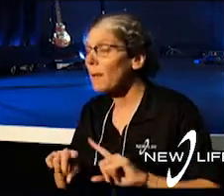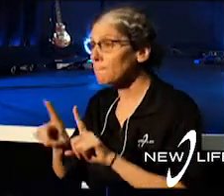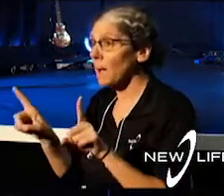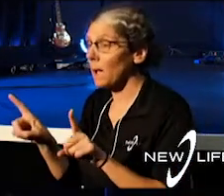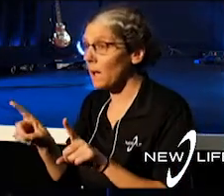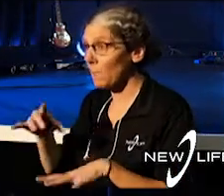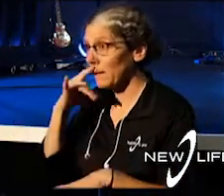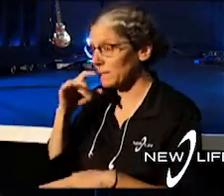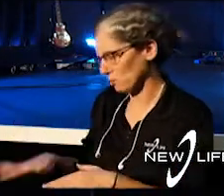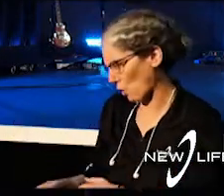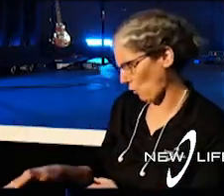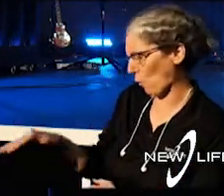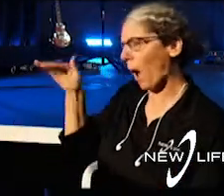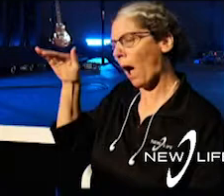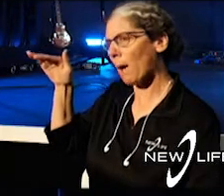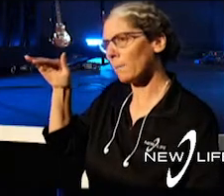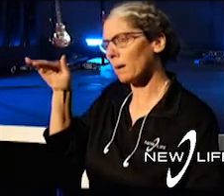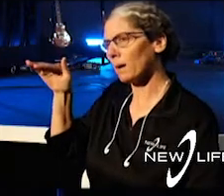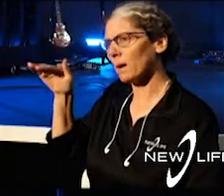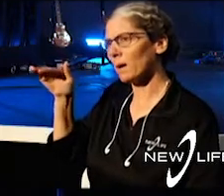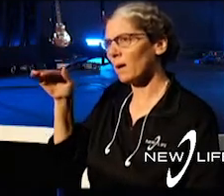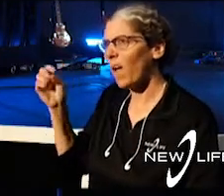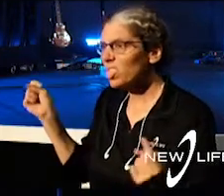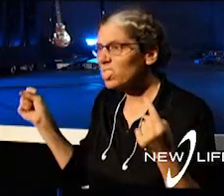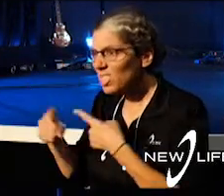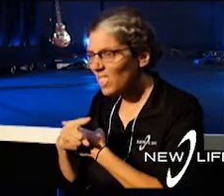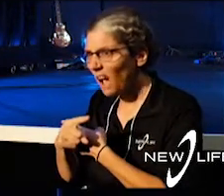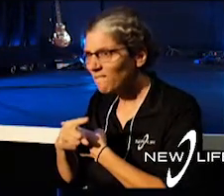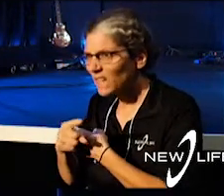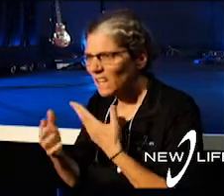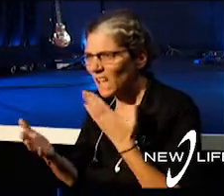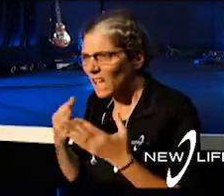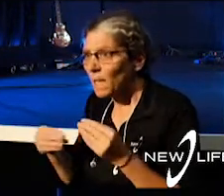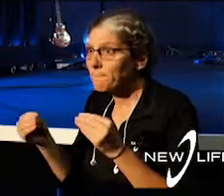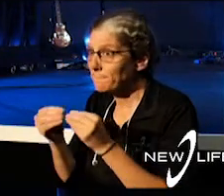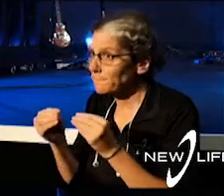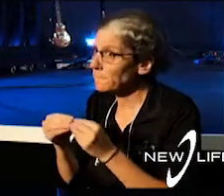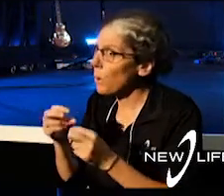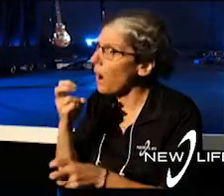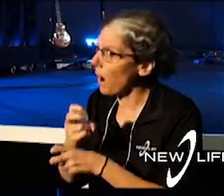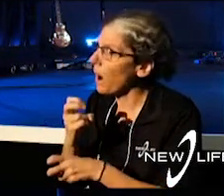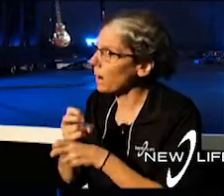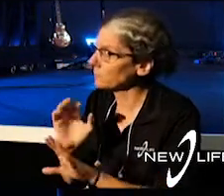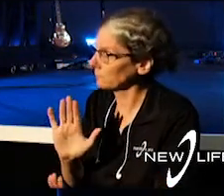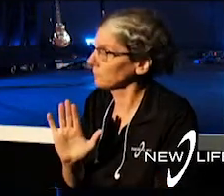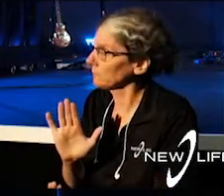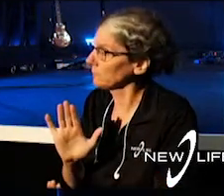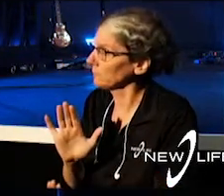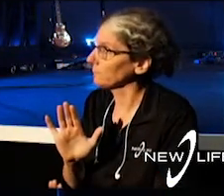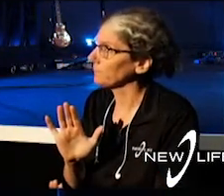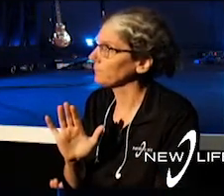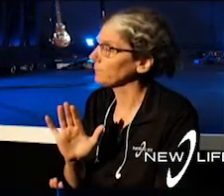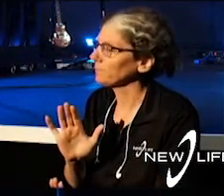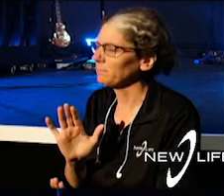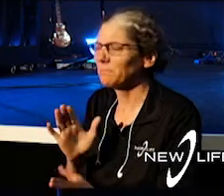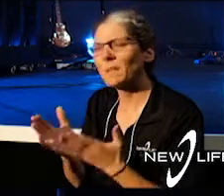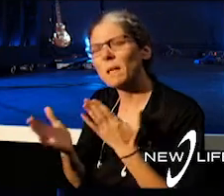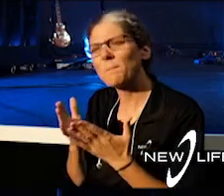they get older, the conflict becomes a little more challenging. And I think we can all